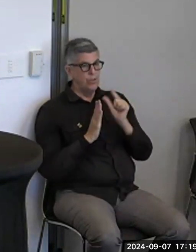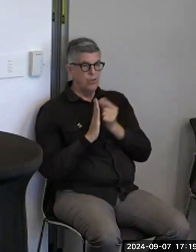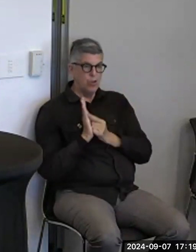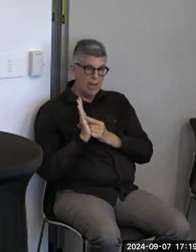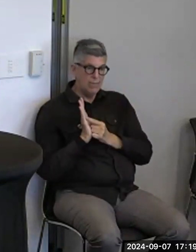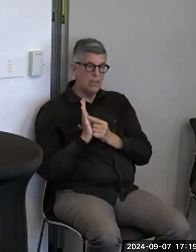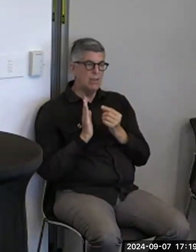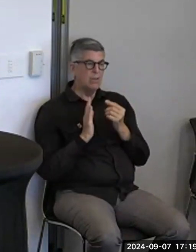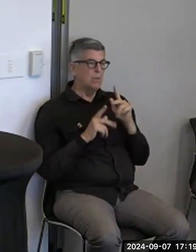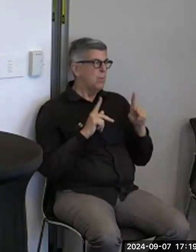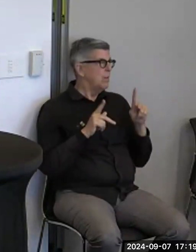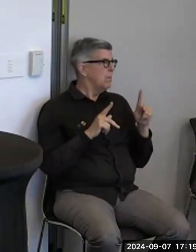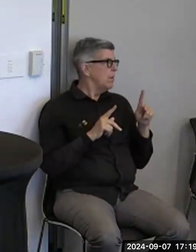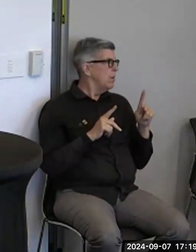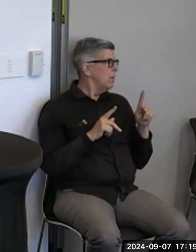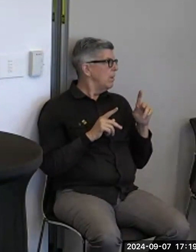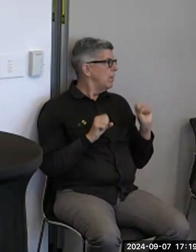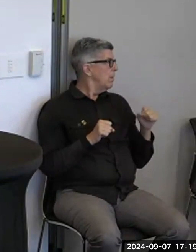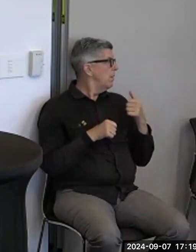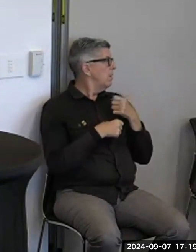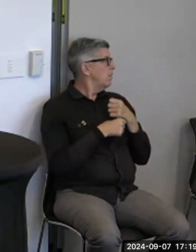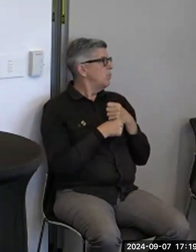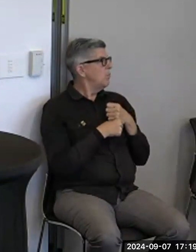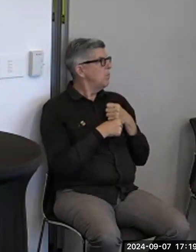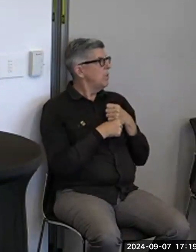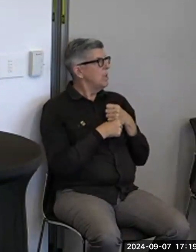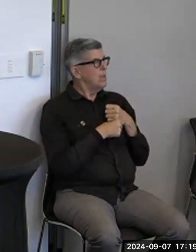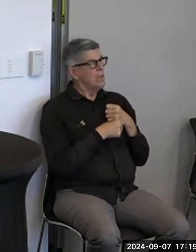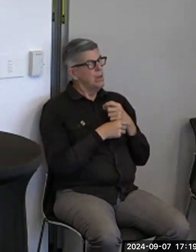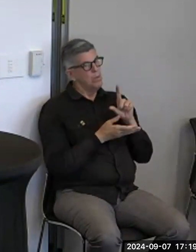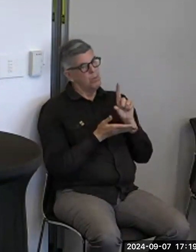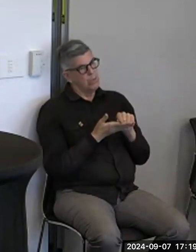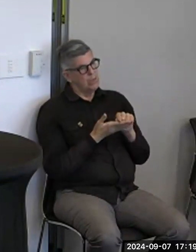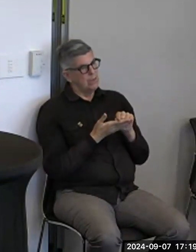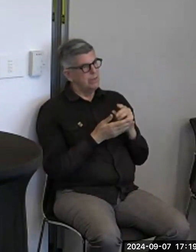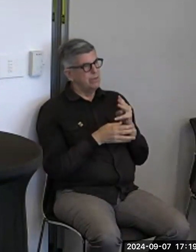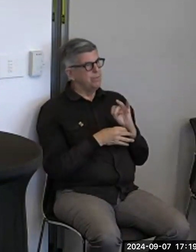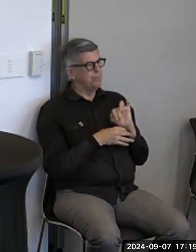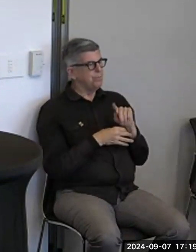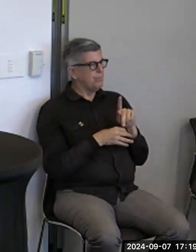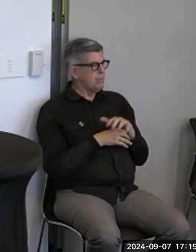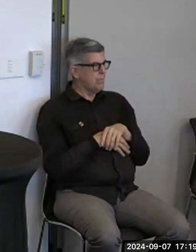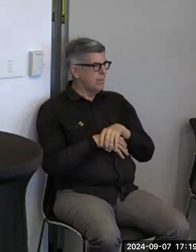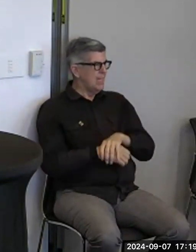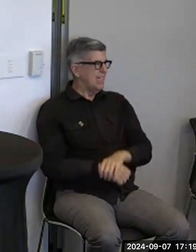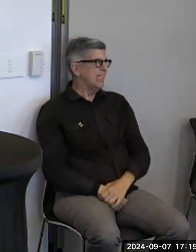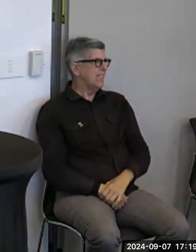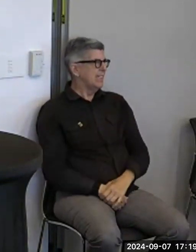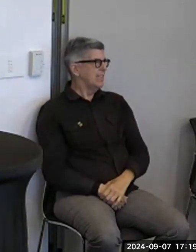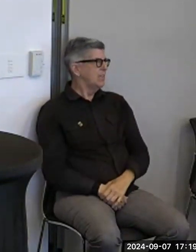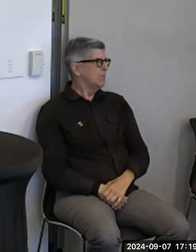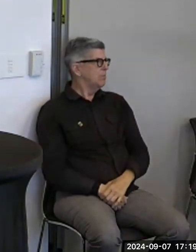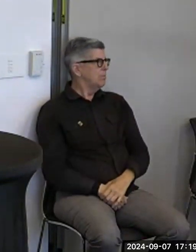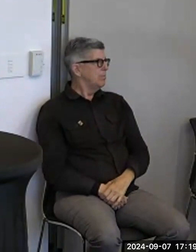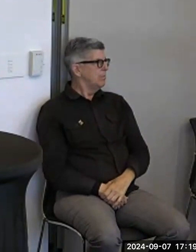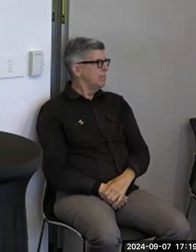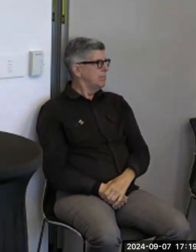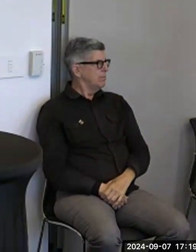actually produce, well, even just print their own, right? The problem is we're having to do everything in each